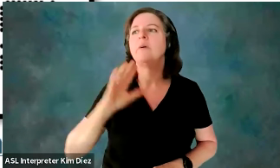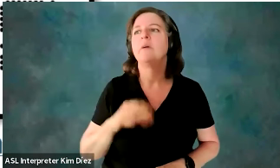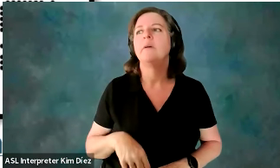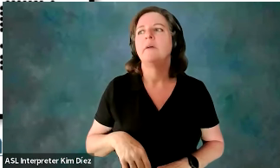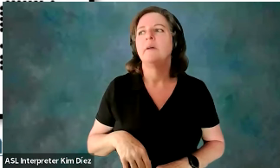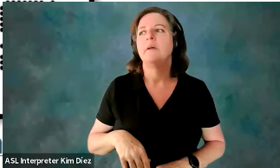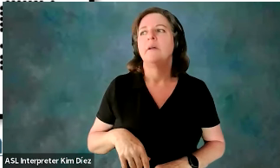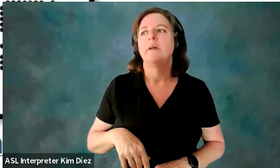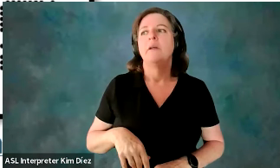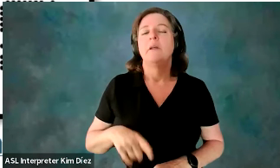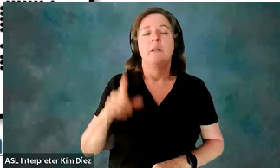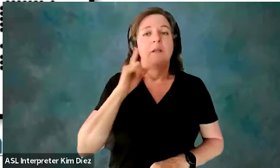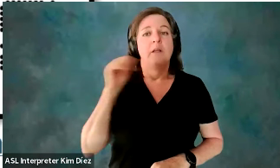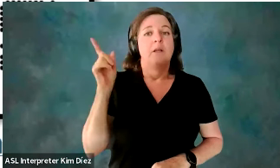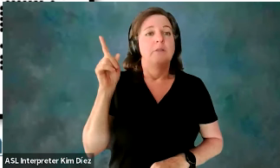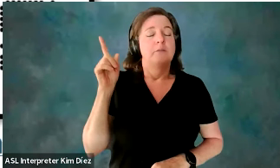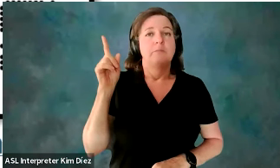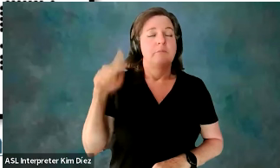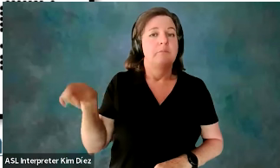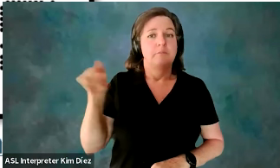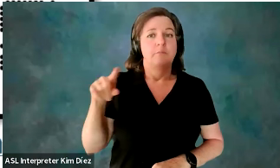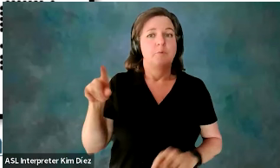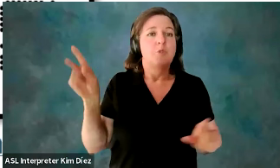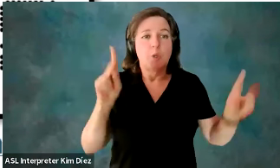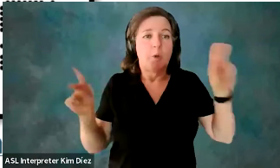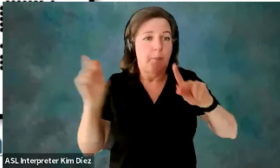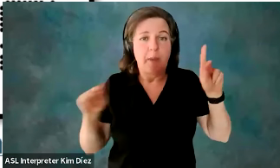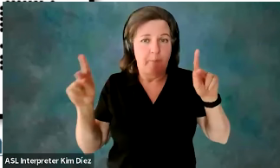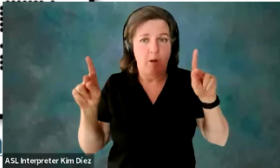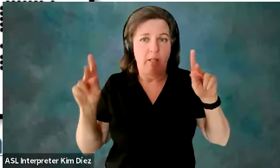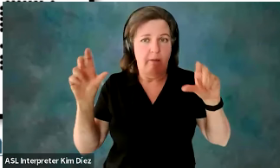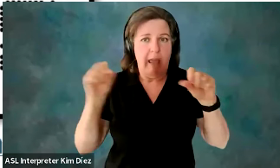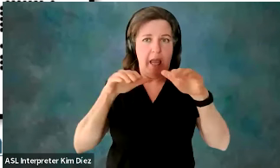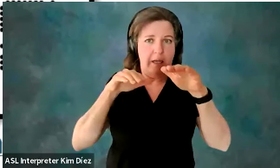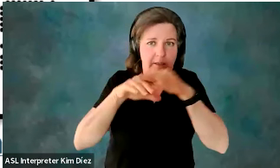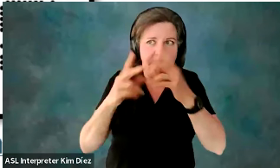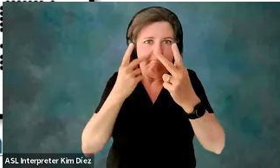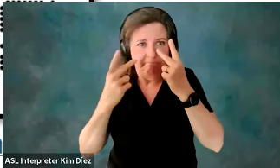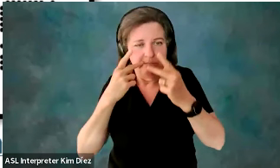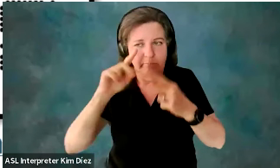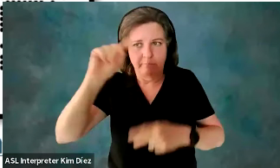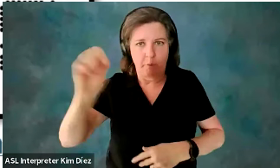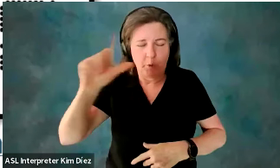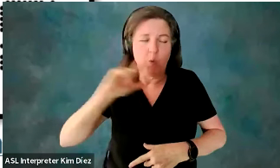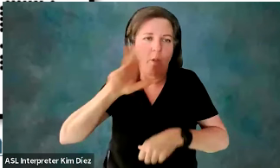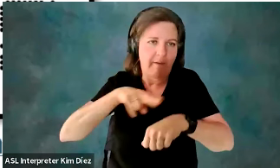To access this tool, you need an internet connection, you need a